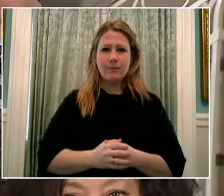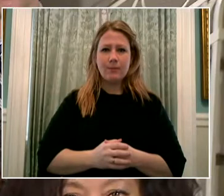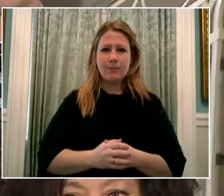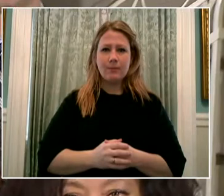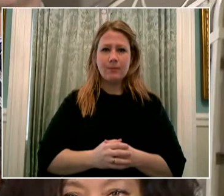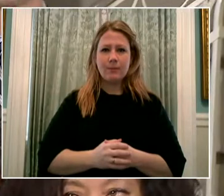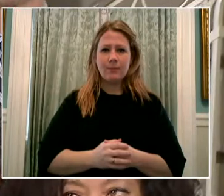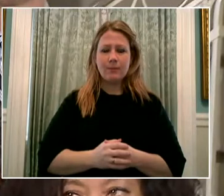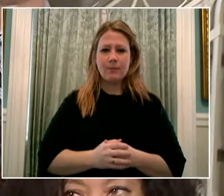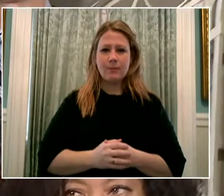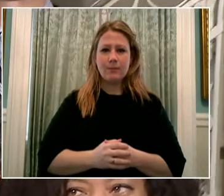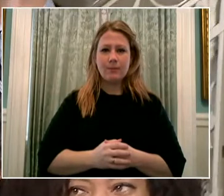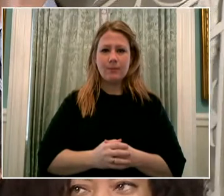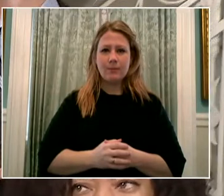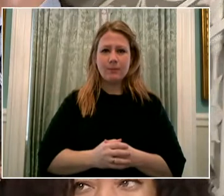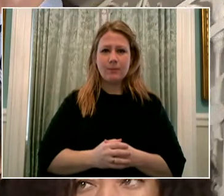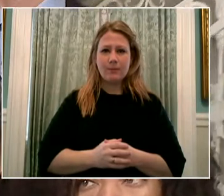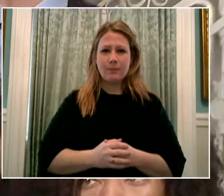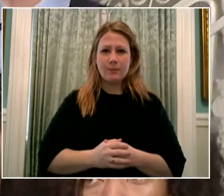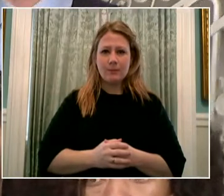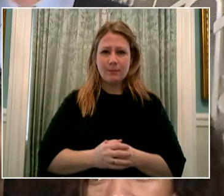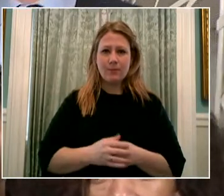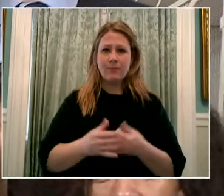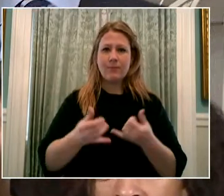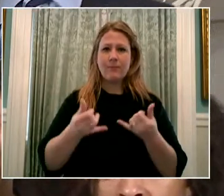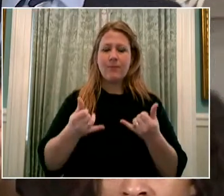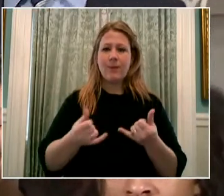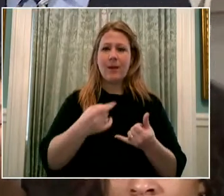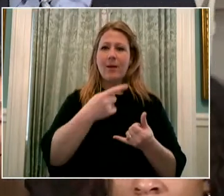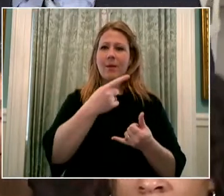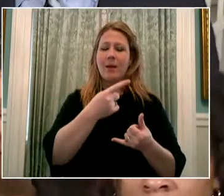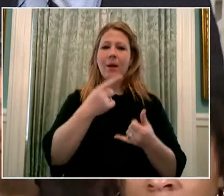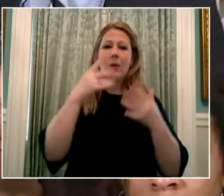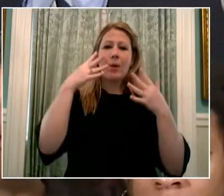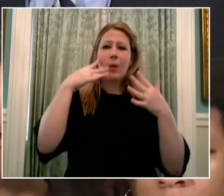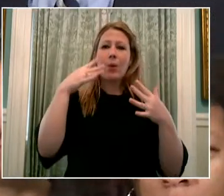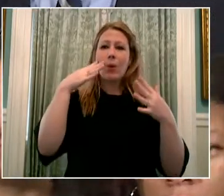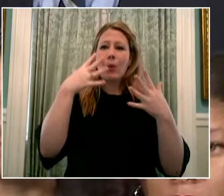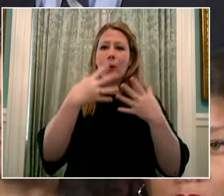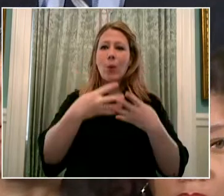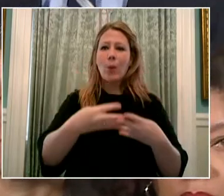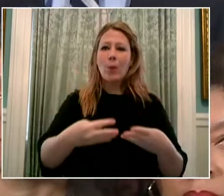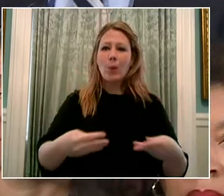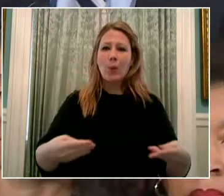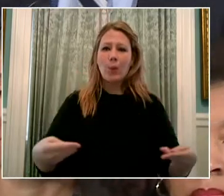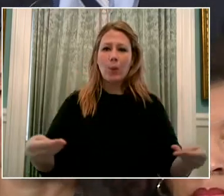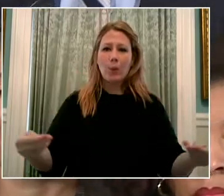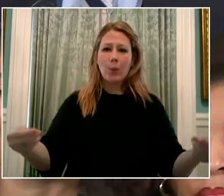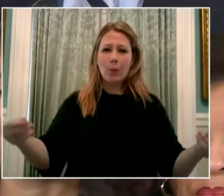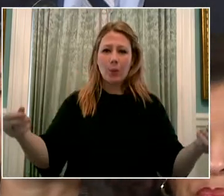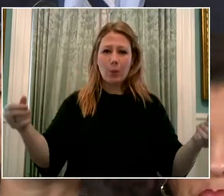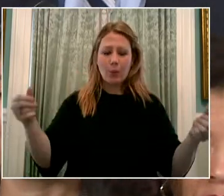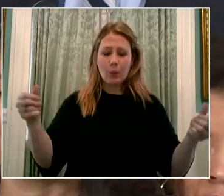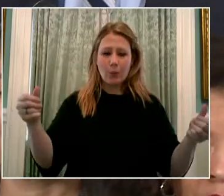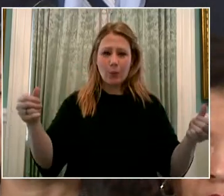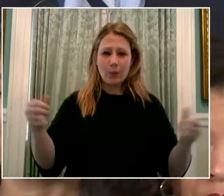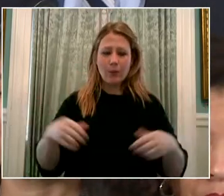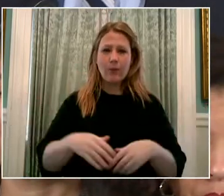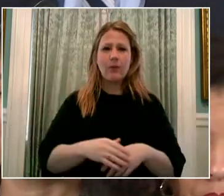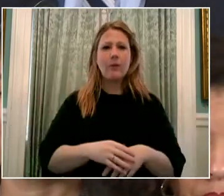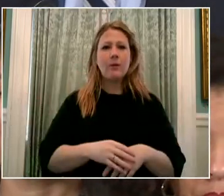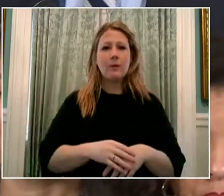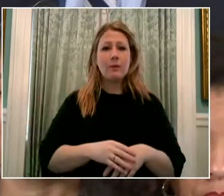As they fade into tomorrow. It's interesting that we're here showing the